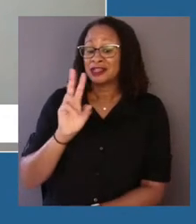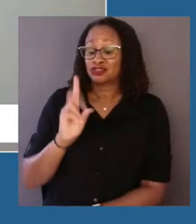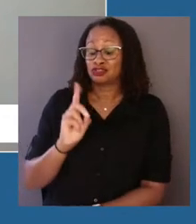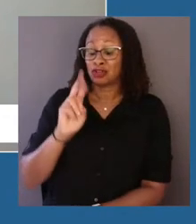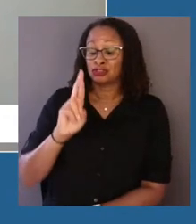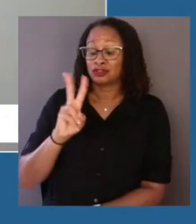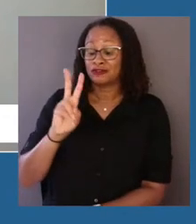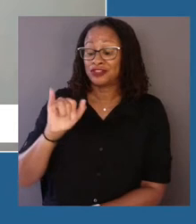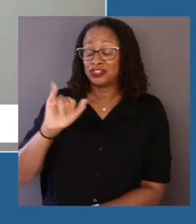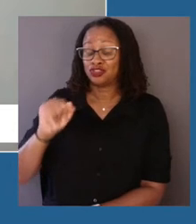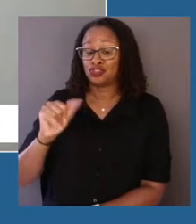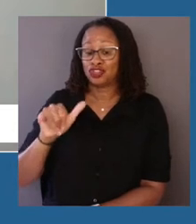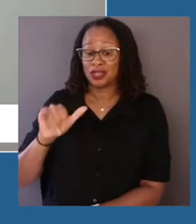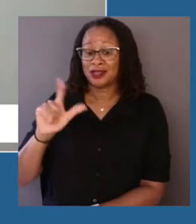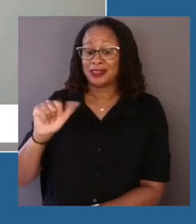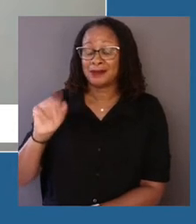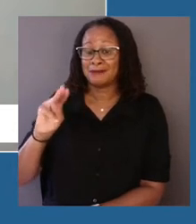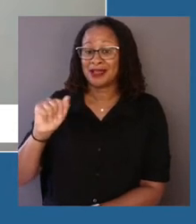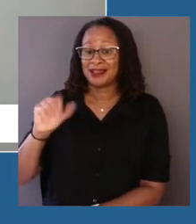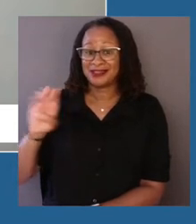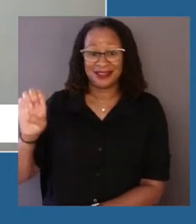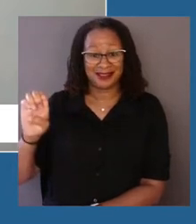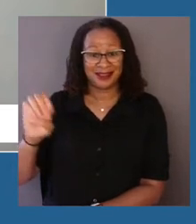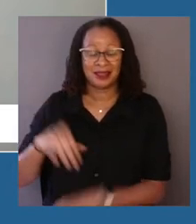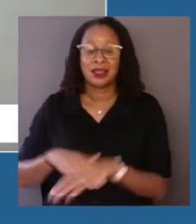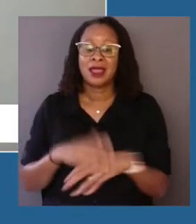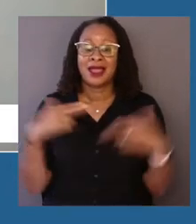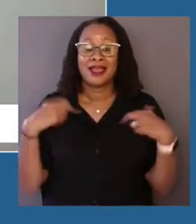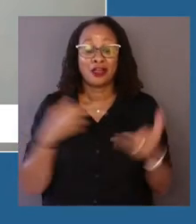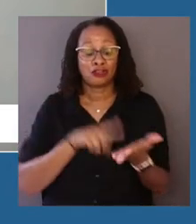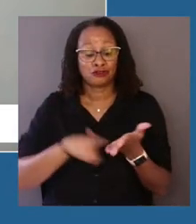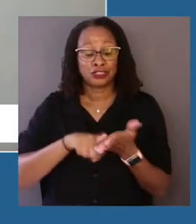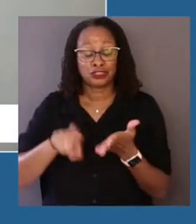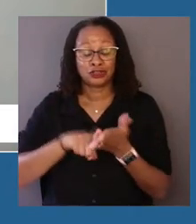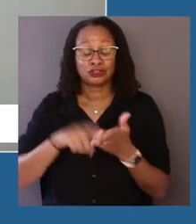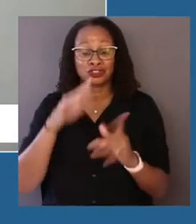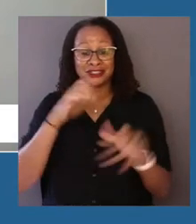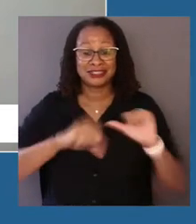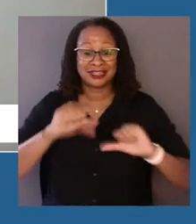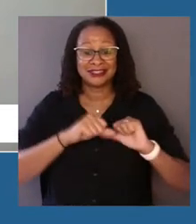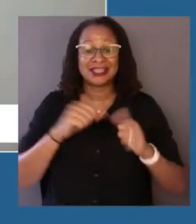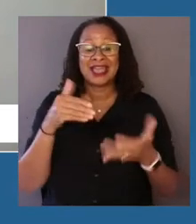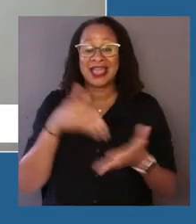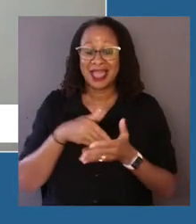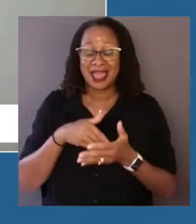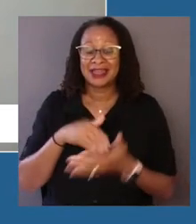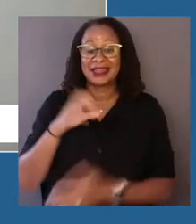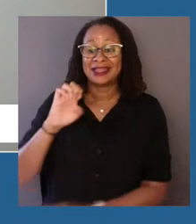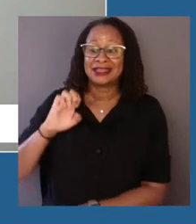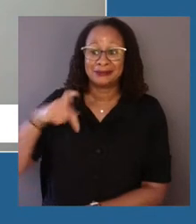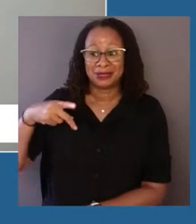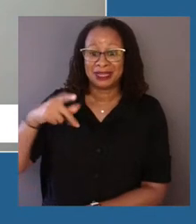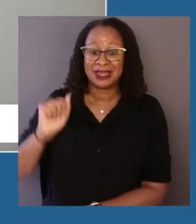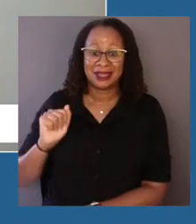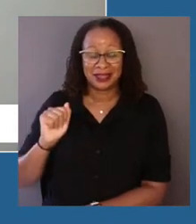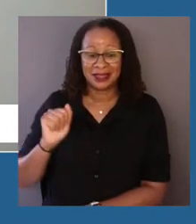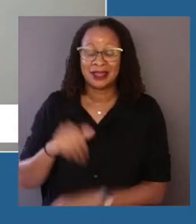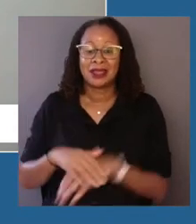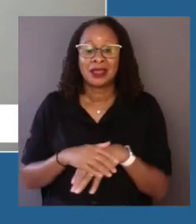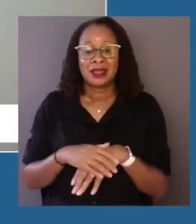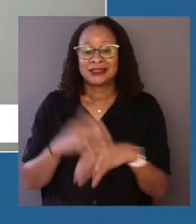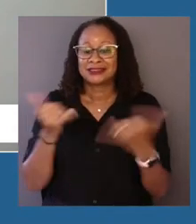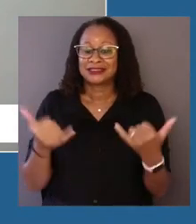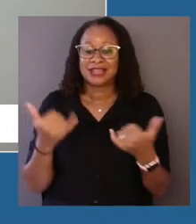been a health research scientist at the Environmental Protection Agency, has since joined the Natural Resources Defense Council, or the NRDC.